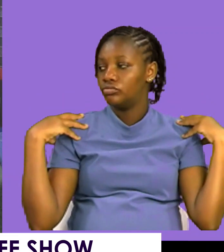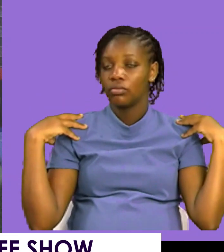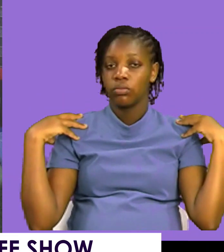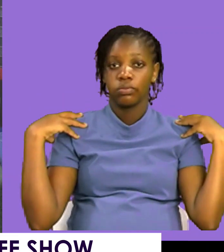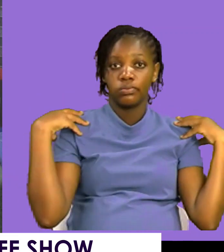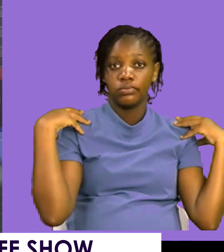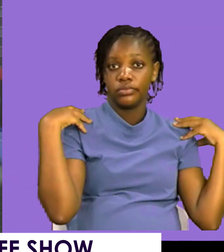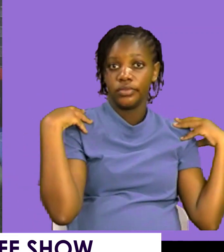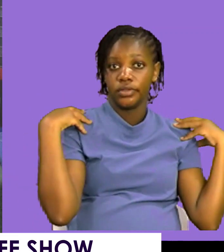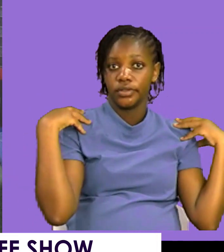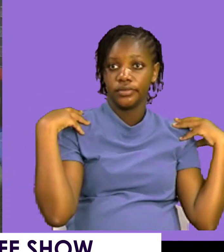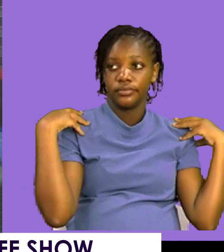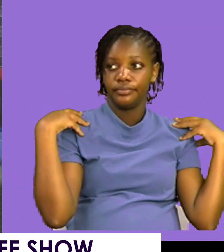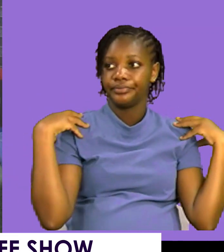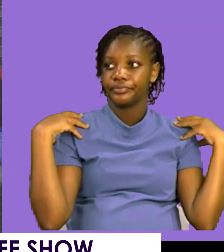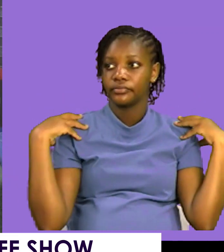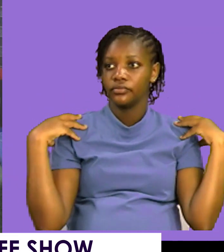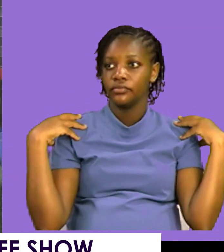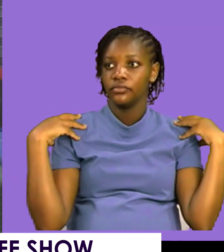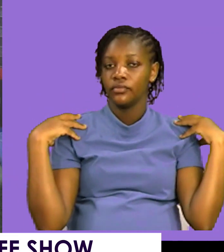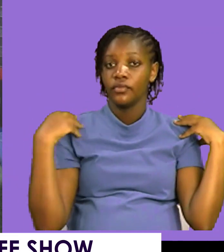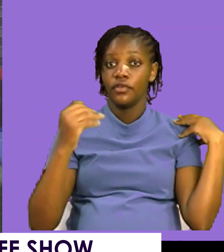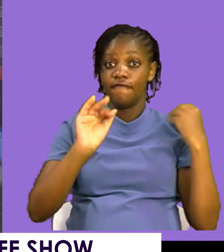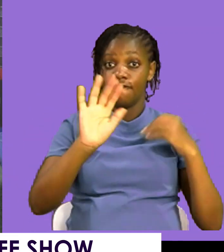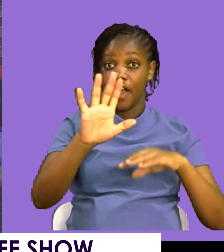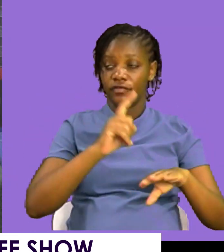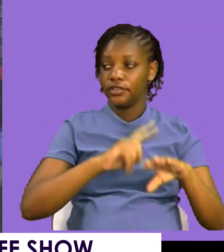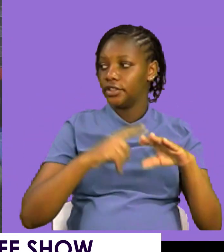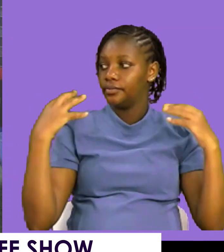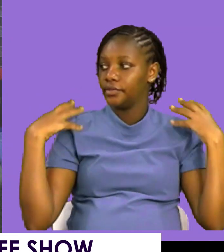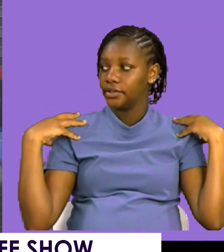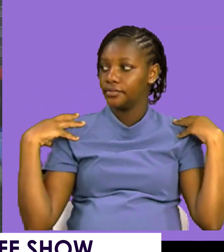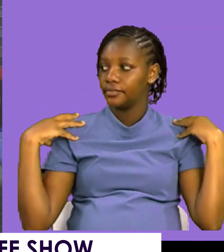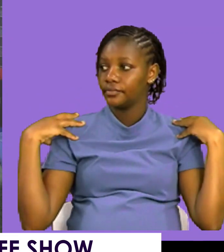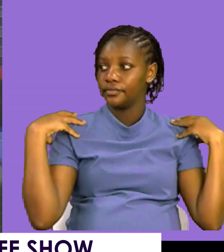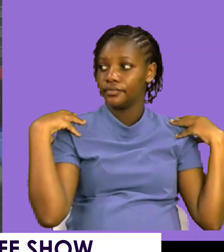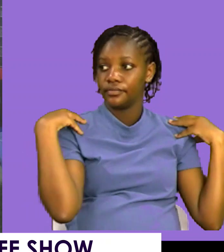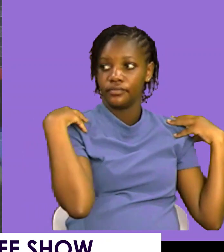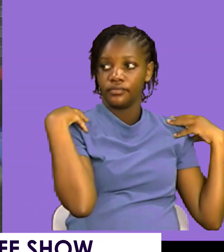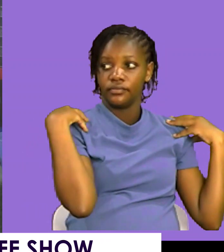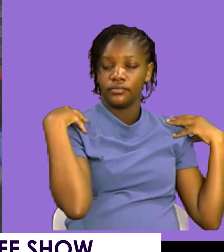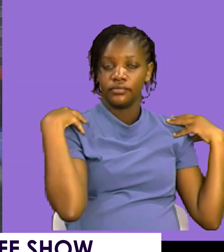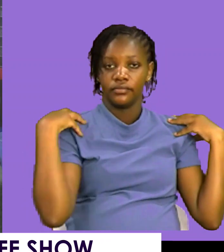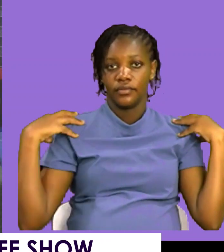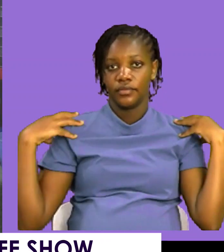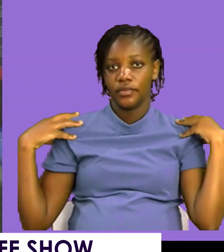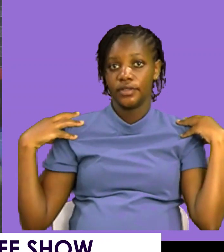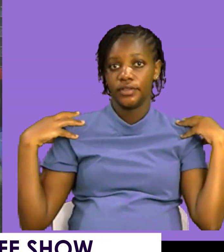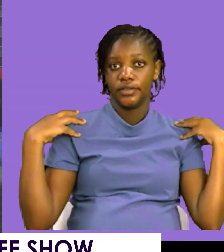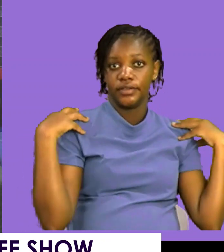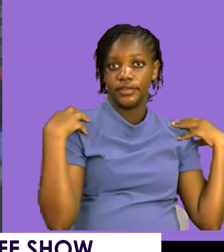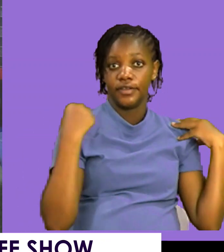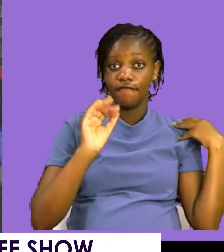and forth. Let's do it 5 times. 1, take it back.